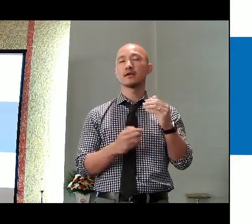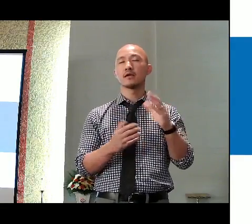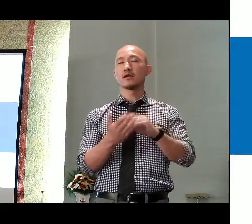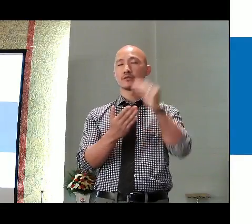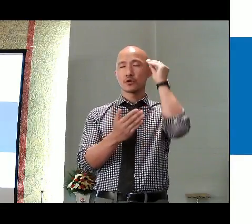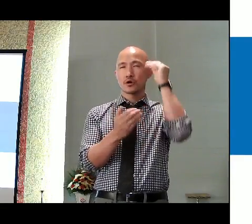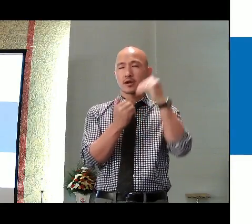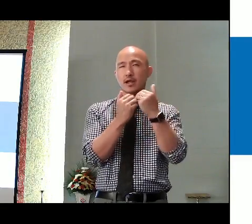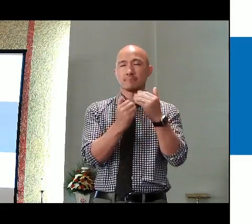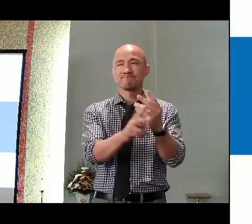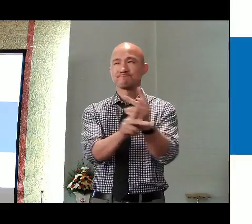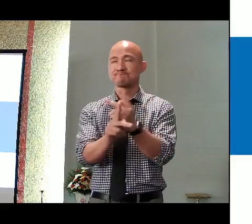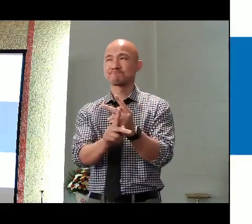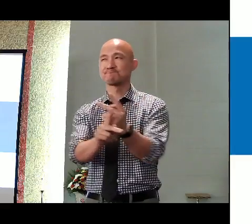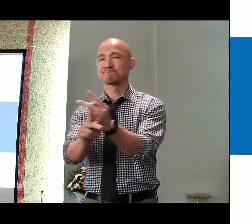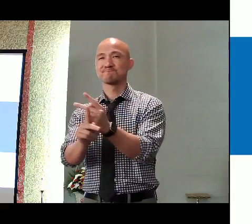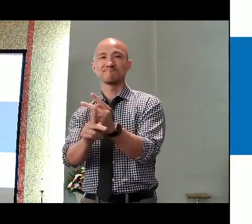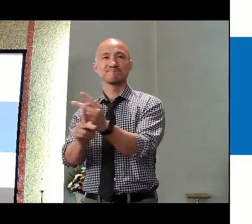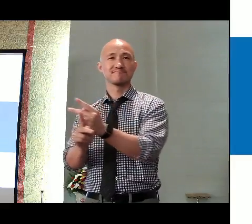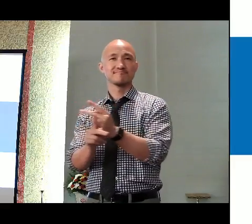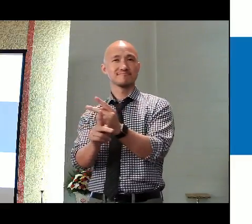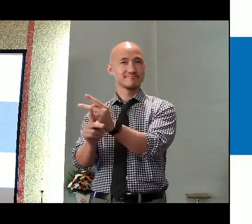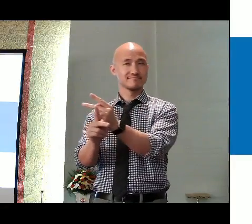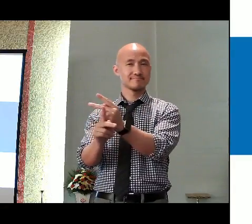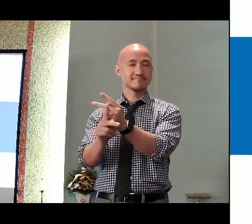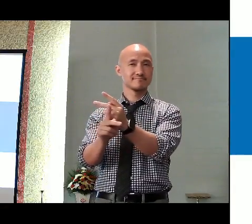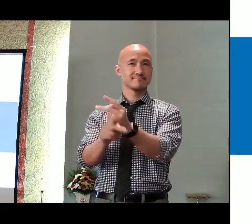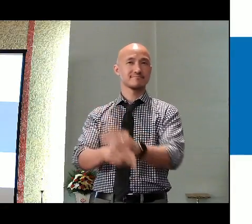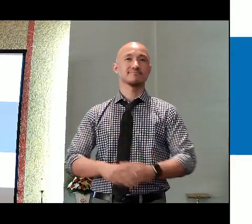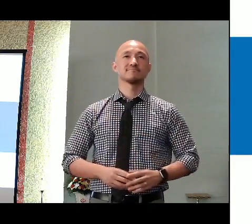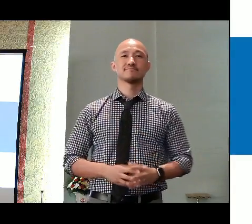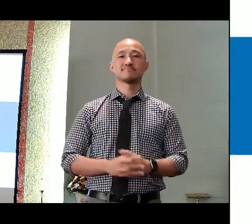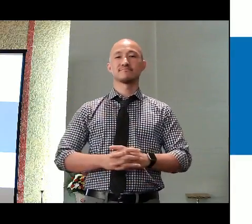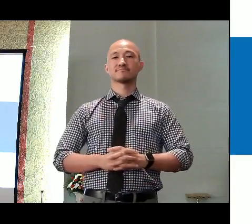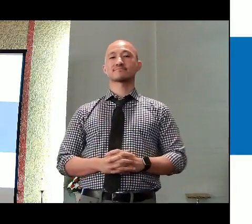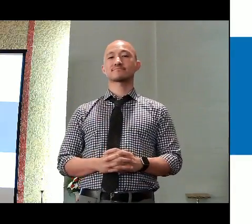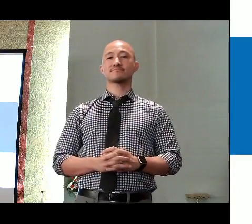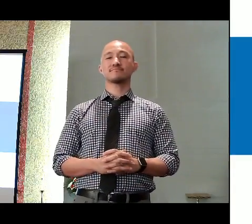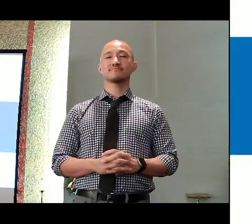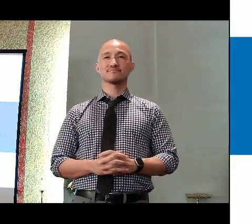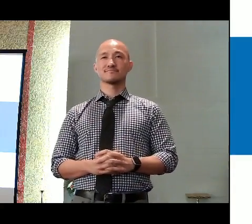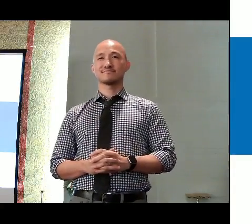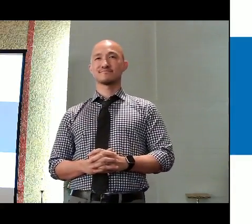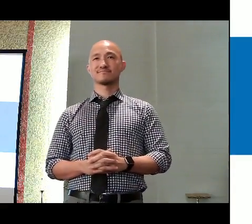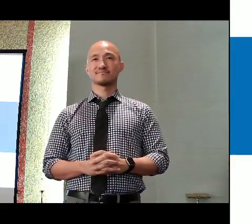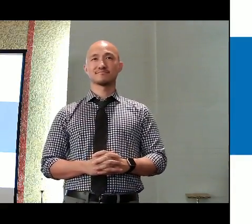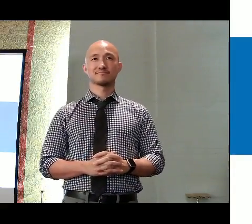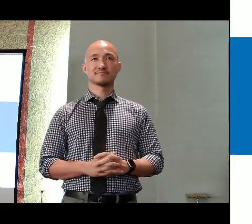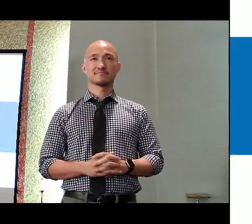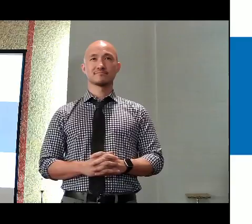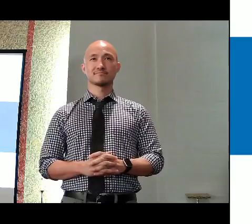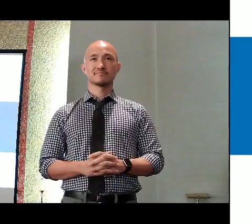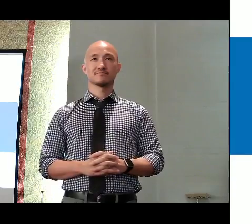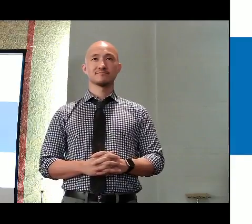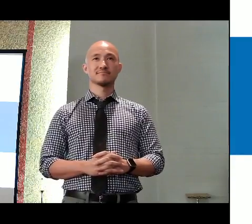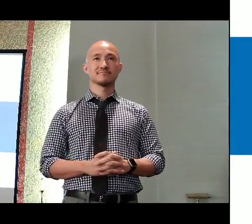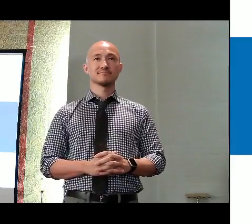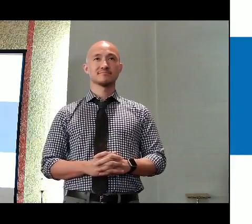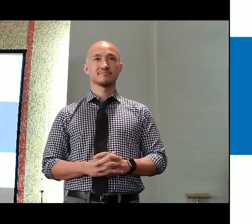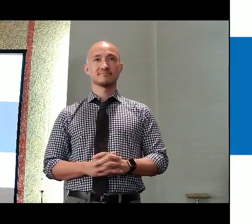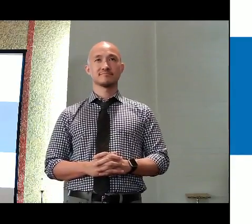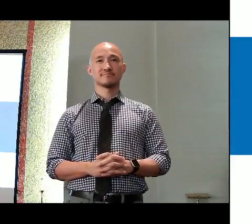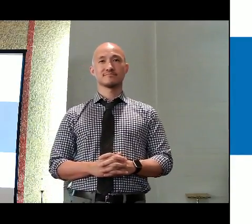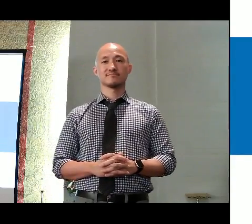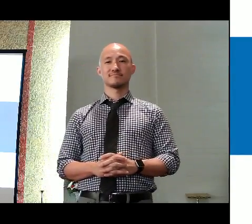As Peter says, those who are the weaker vessel. So this command the aim,